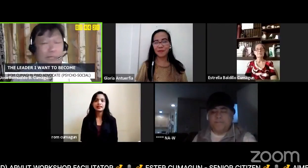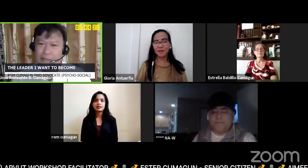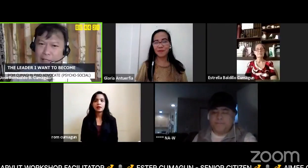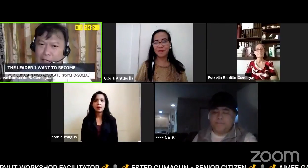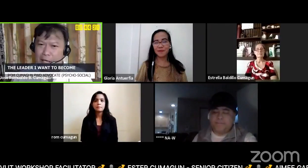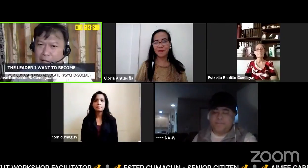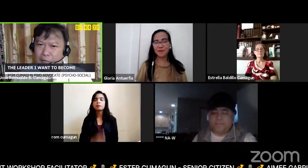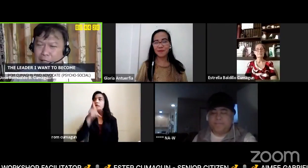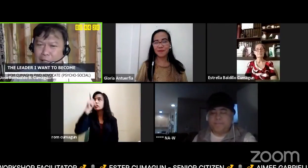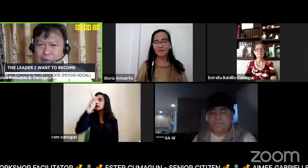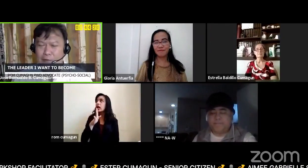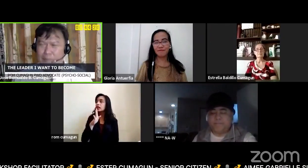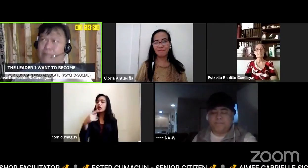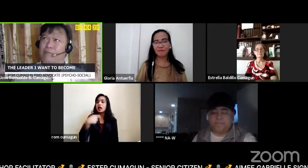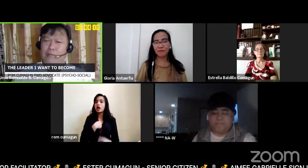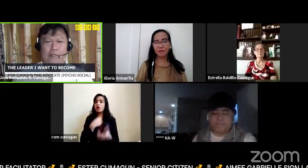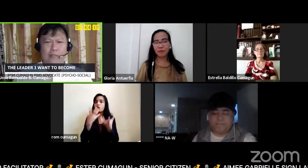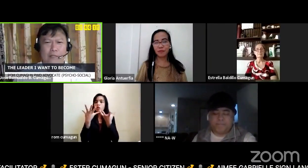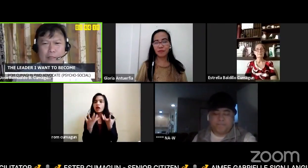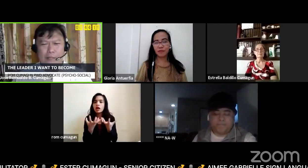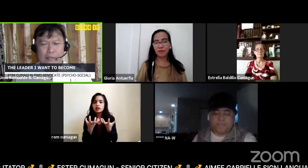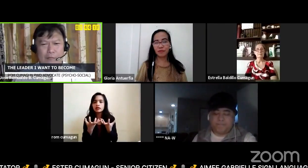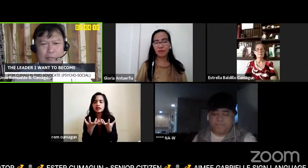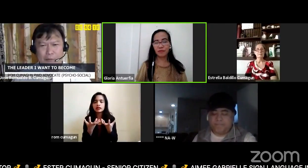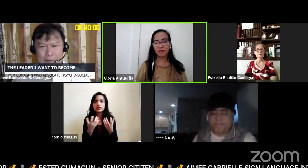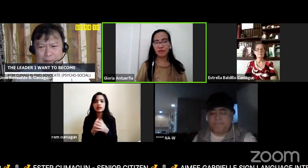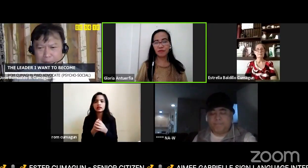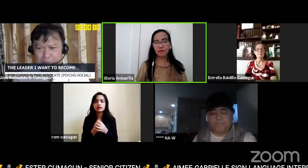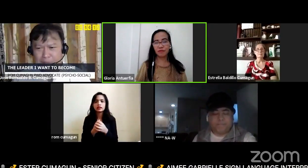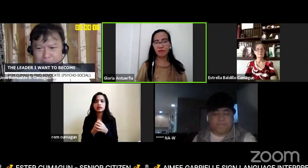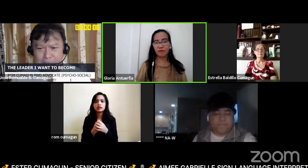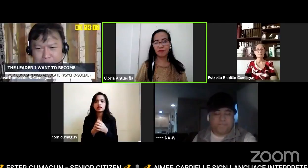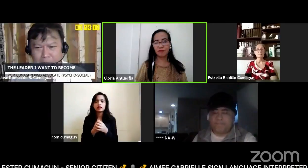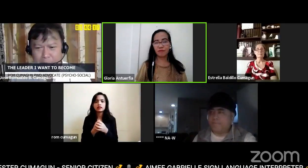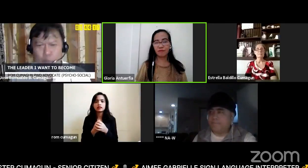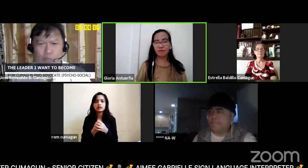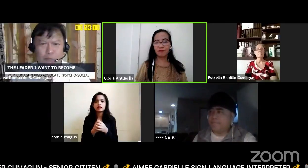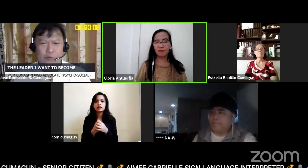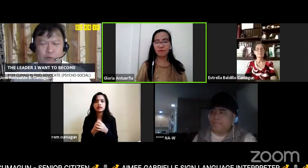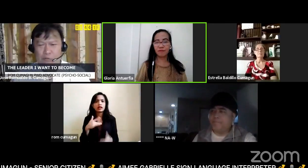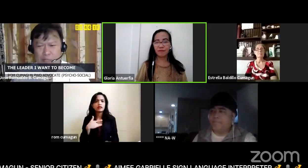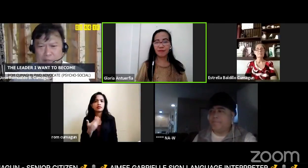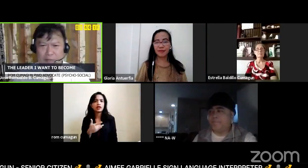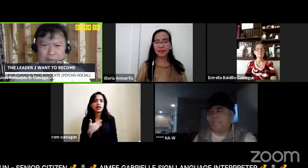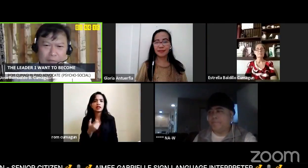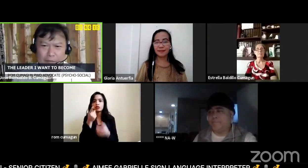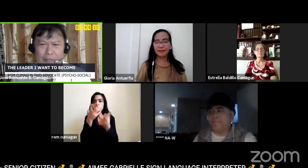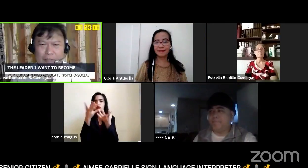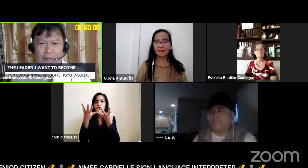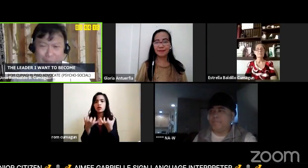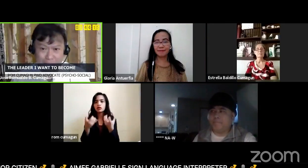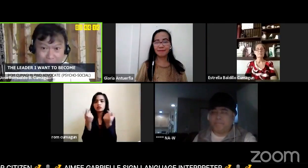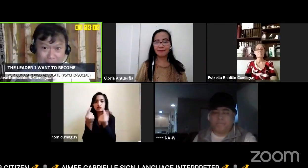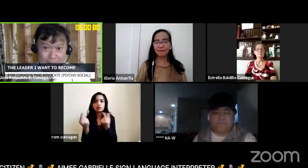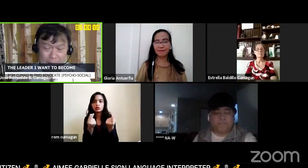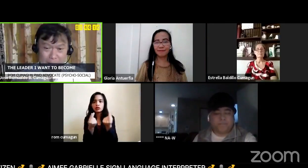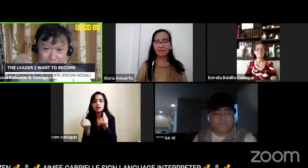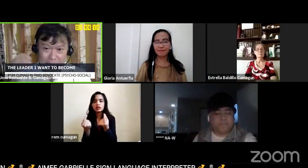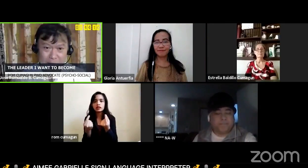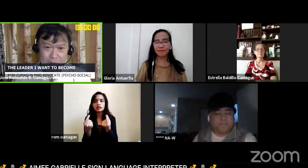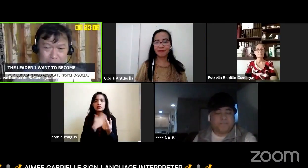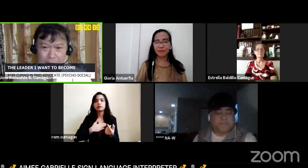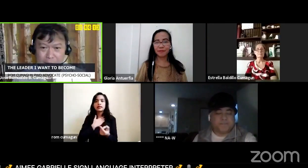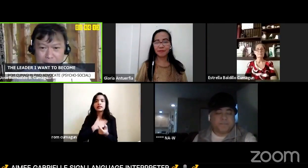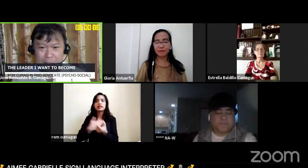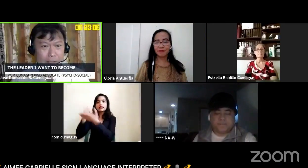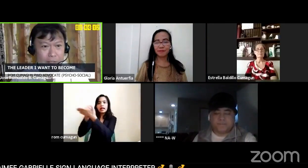Like, God, I feel you. I feel you. You want me to do this. Okay, please help